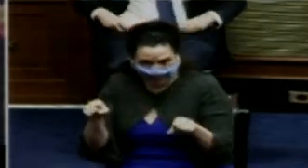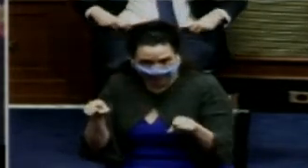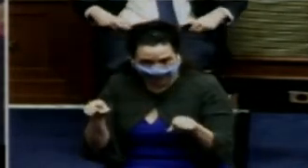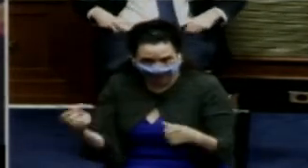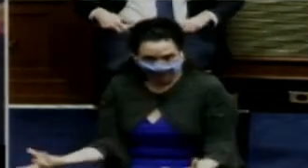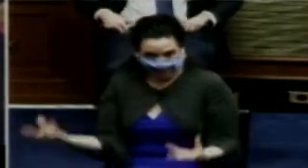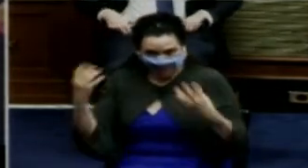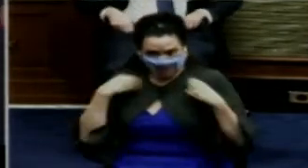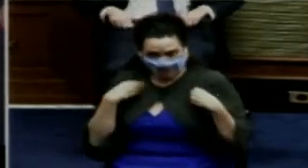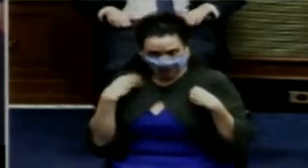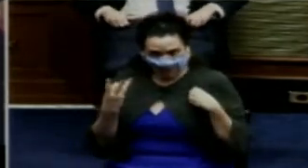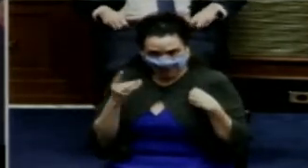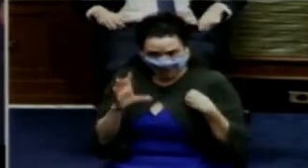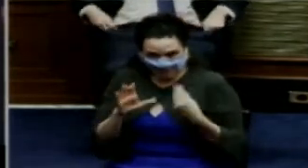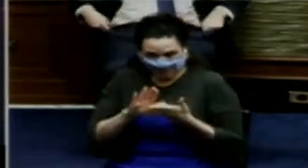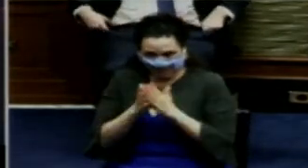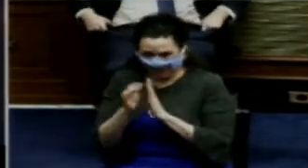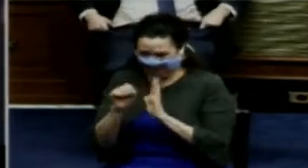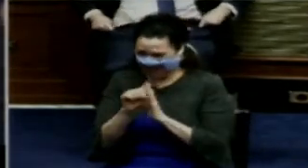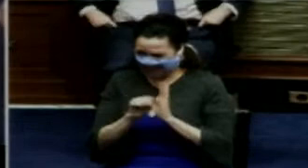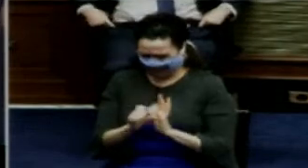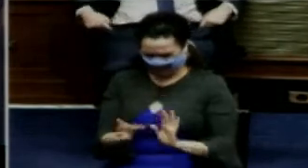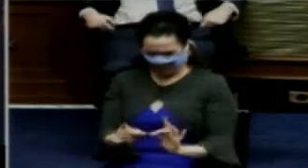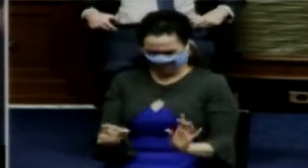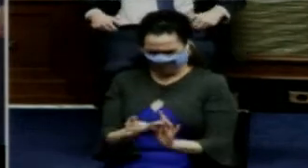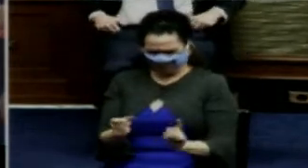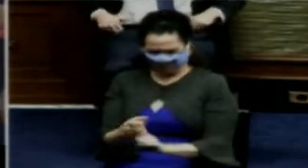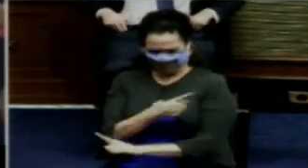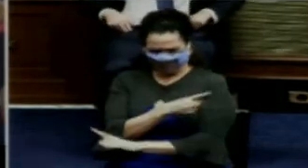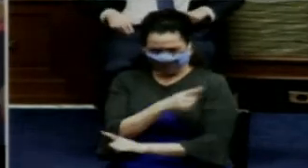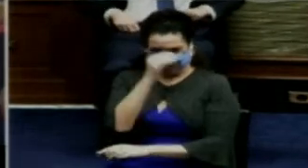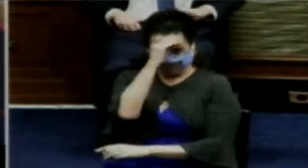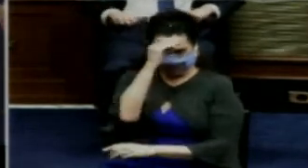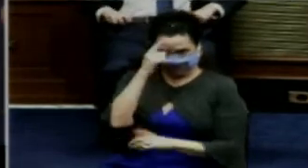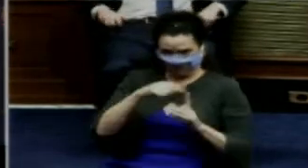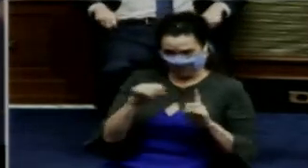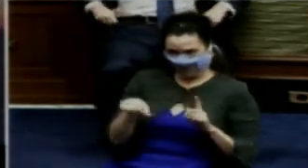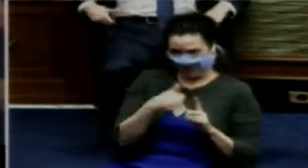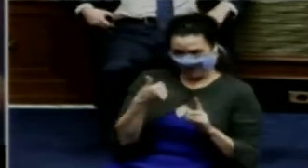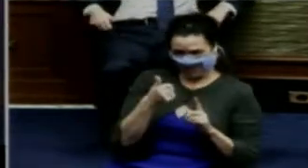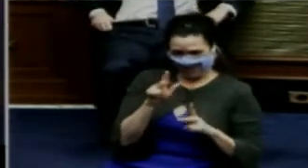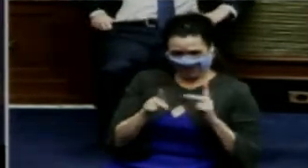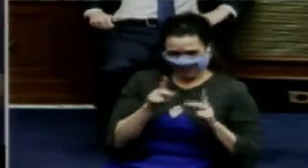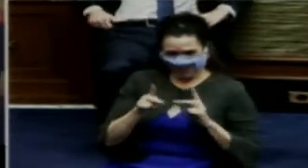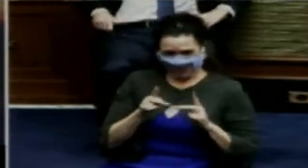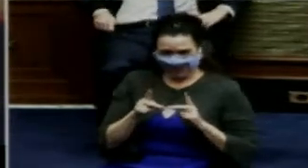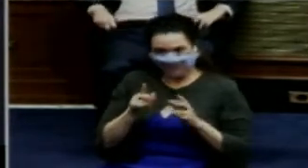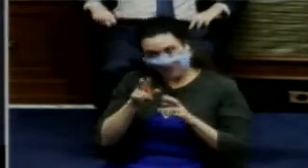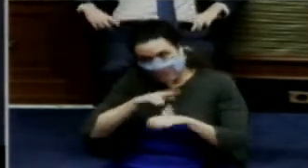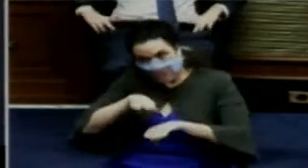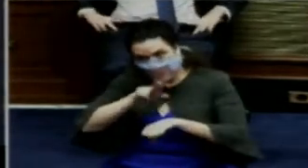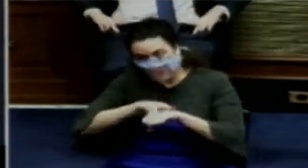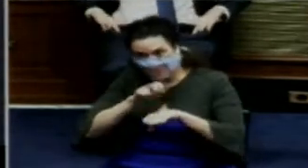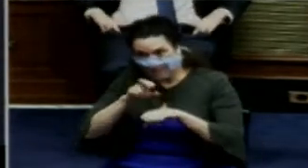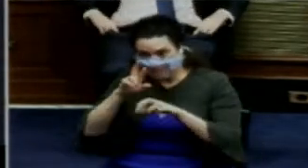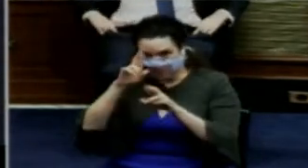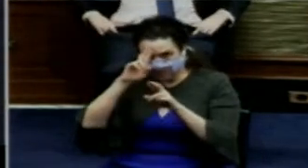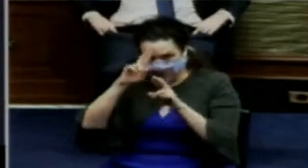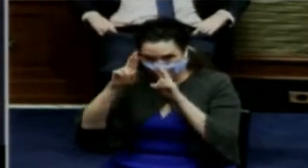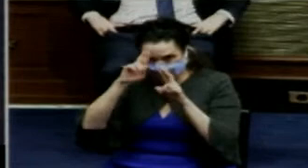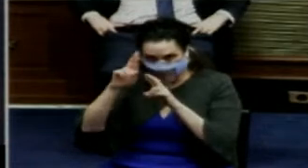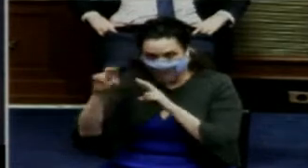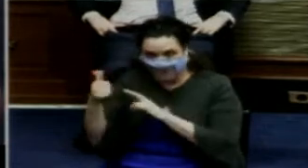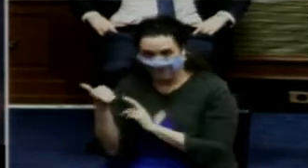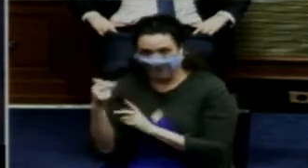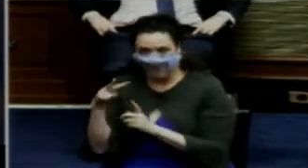D.C. as a state. You're talking about the opinion of others, and of course you have to respect the contrary